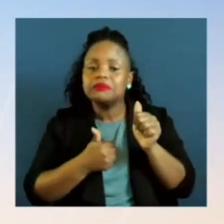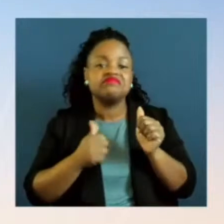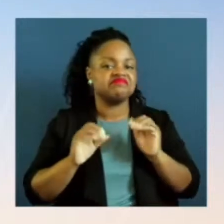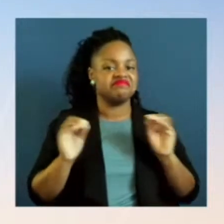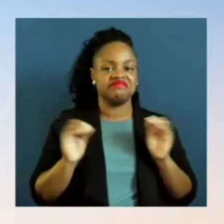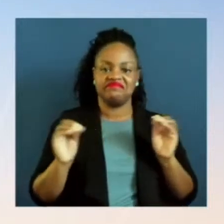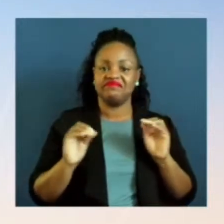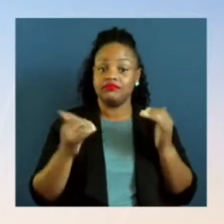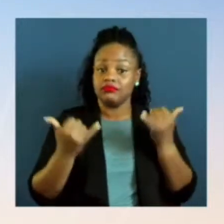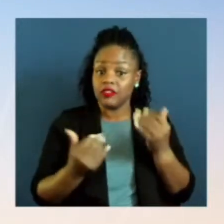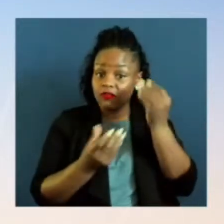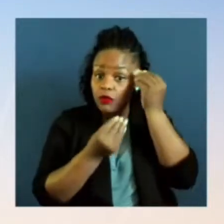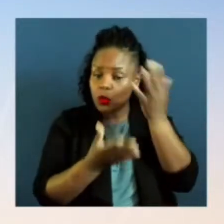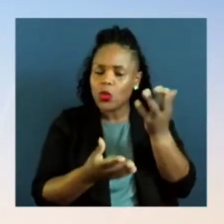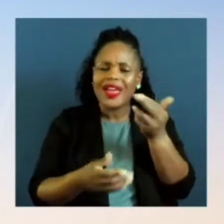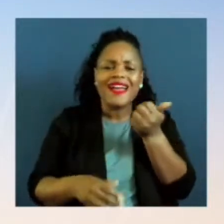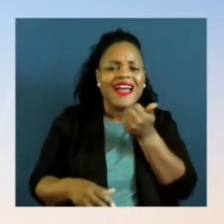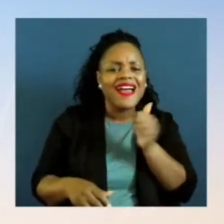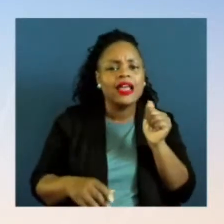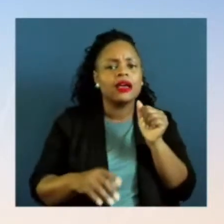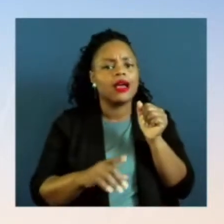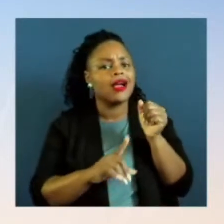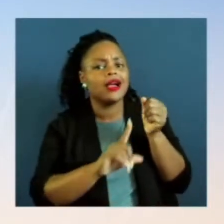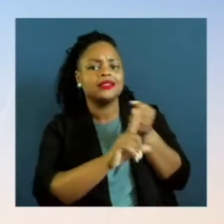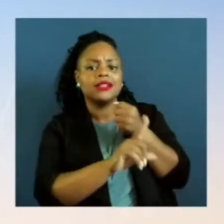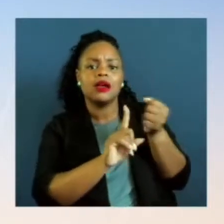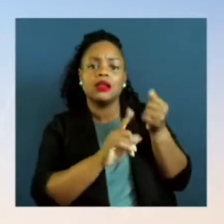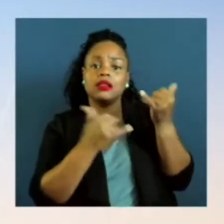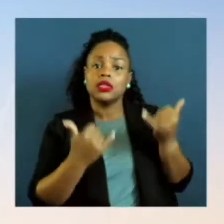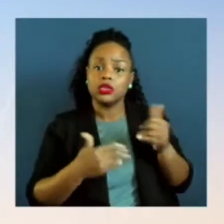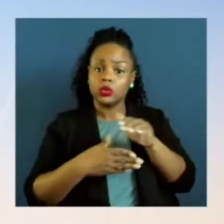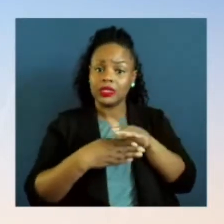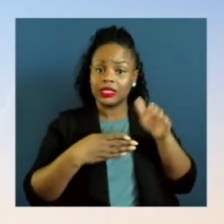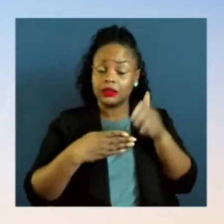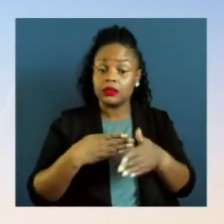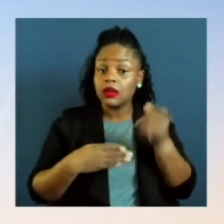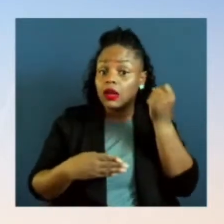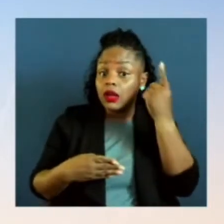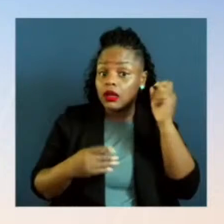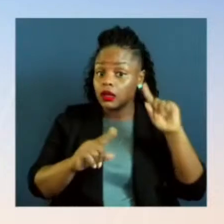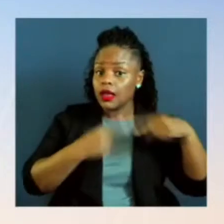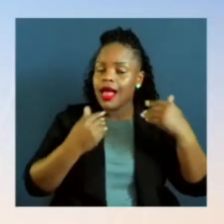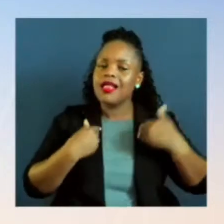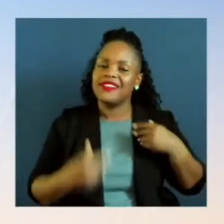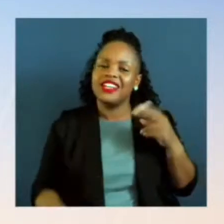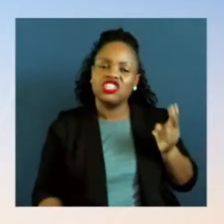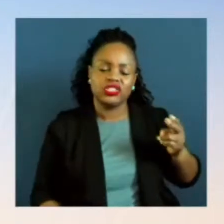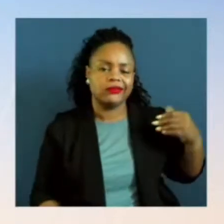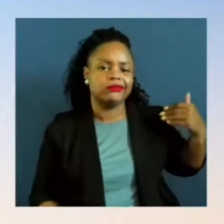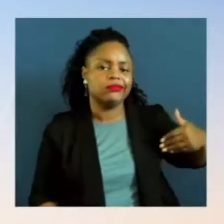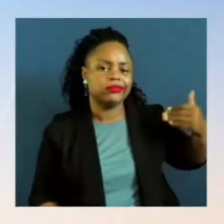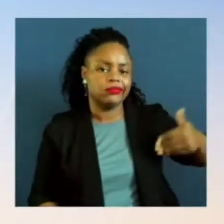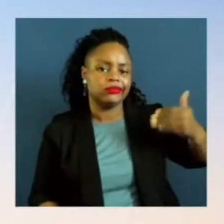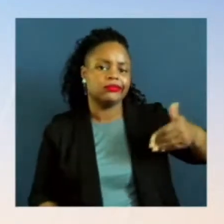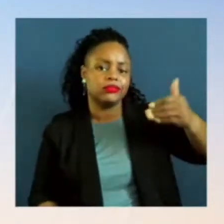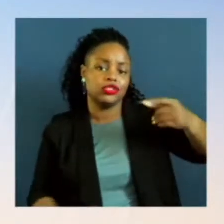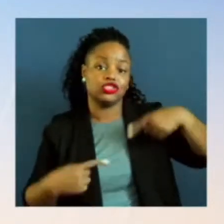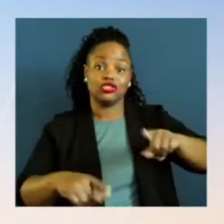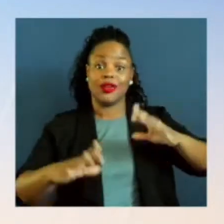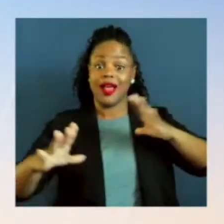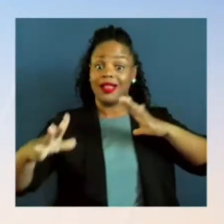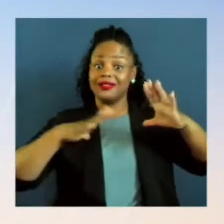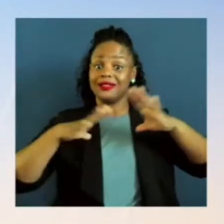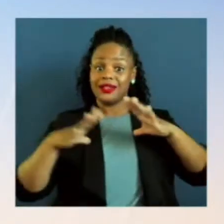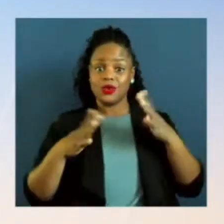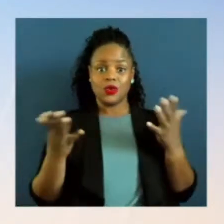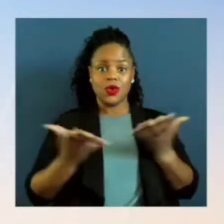this weekend, but what we do have is history. And in the past, over holiday weekends, attackers have sometimes focused